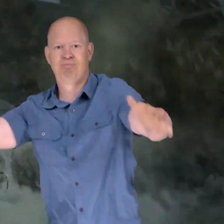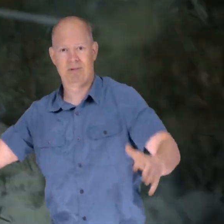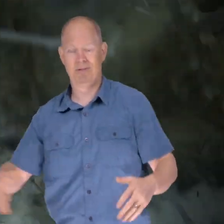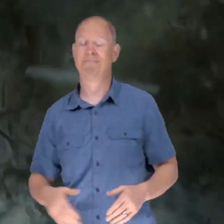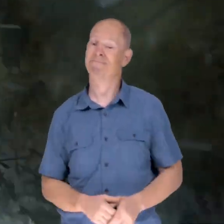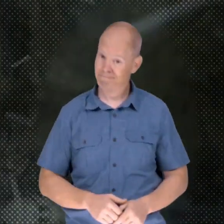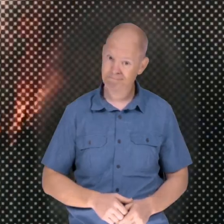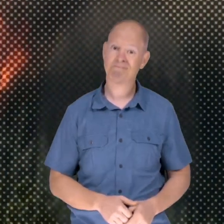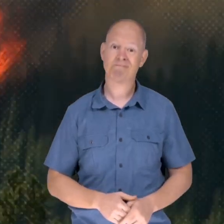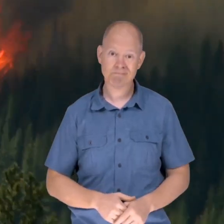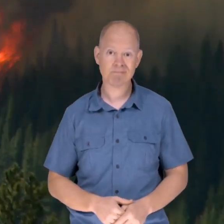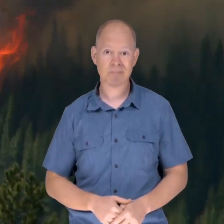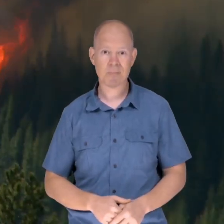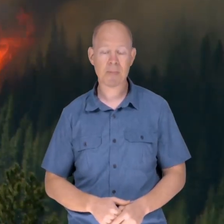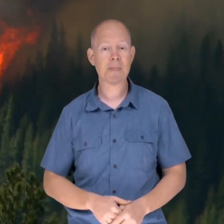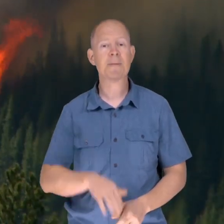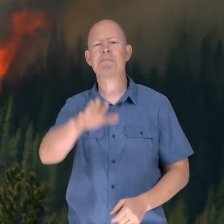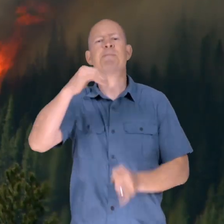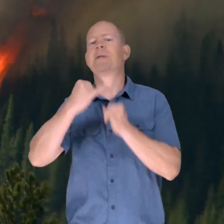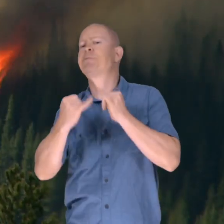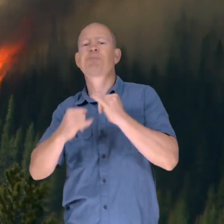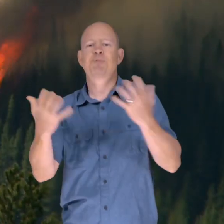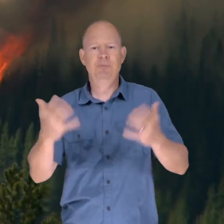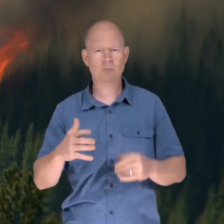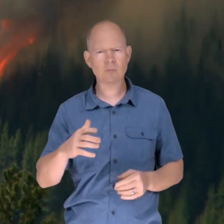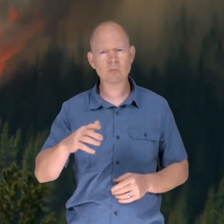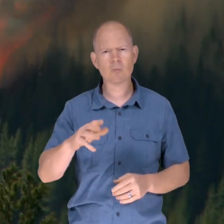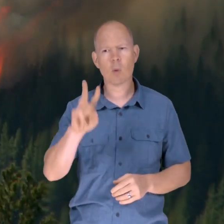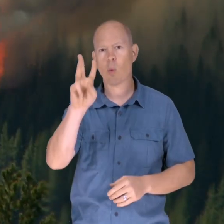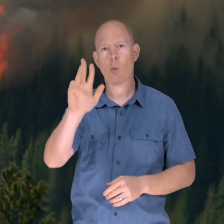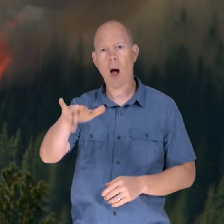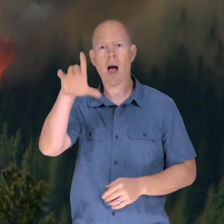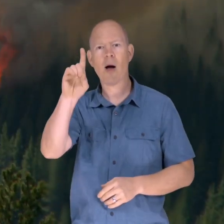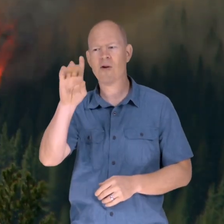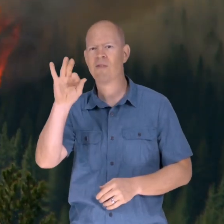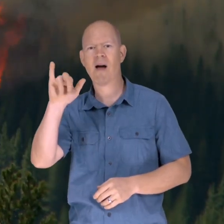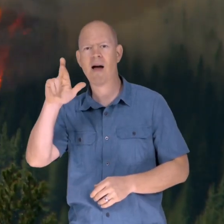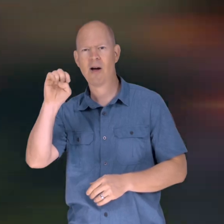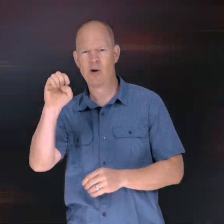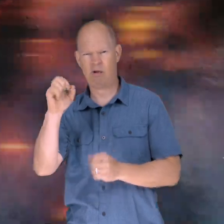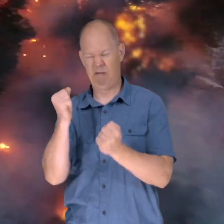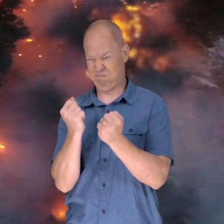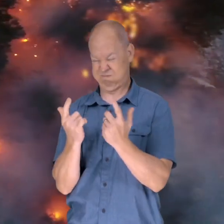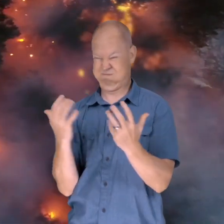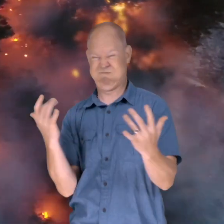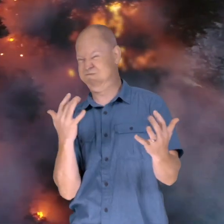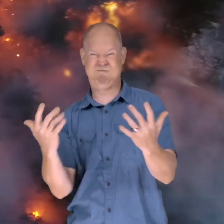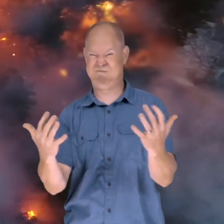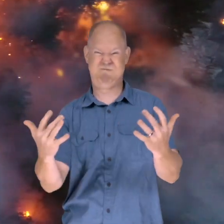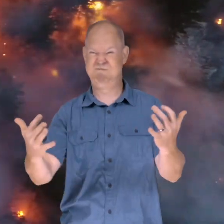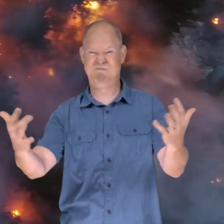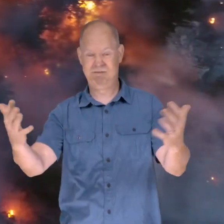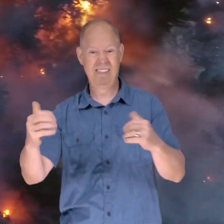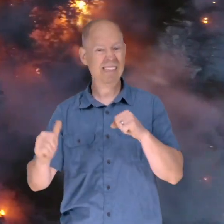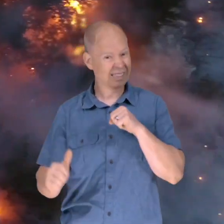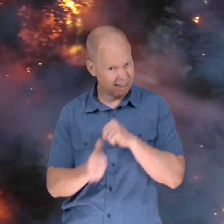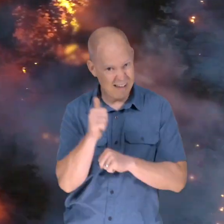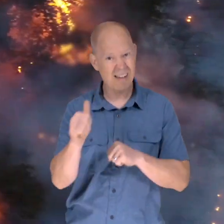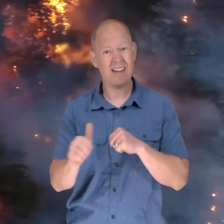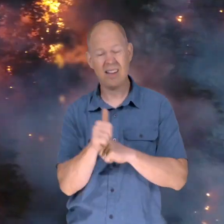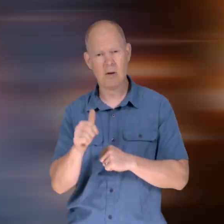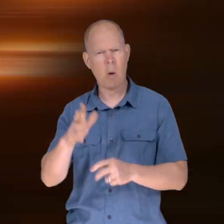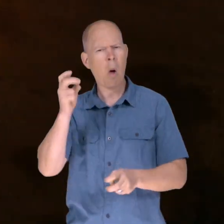Whoa! Last but not least are wildfires. They are dangerous and super